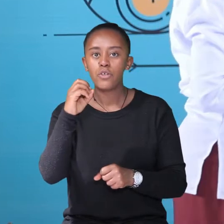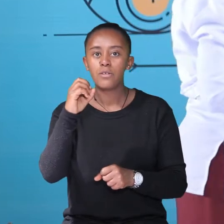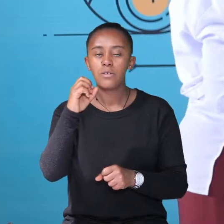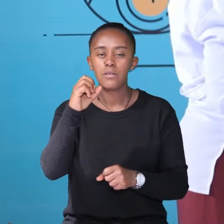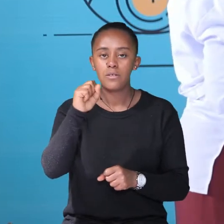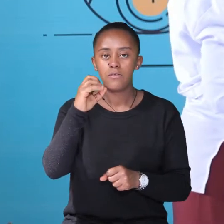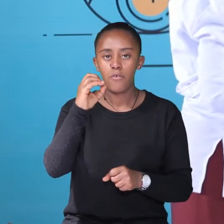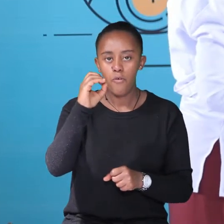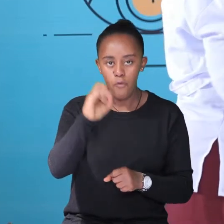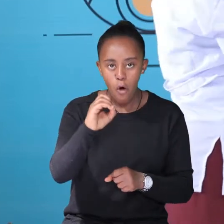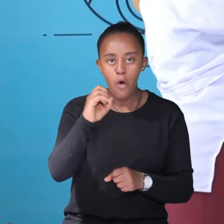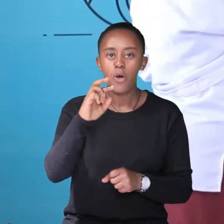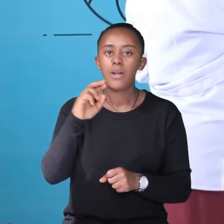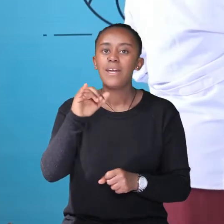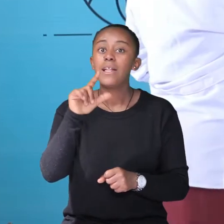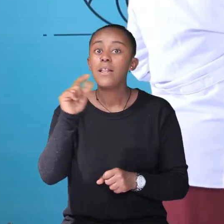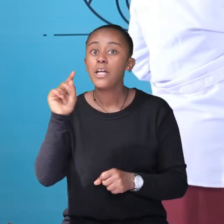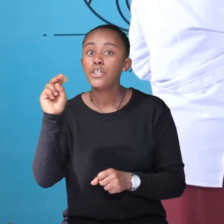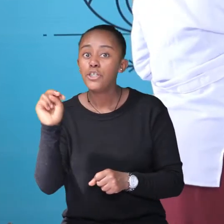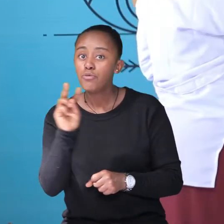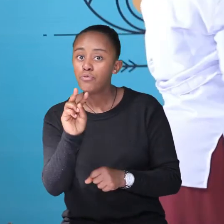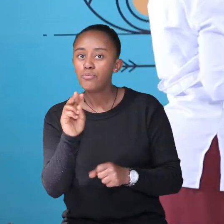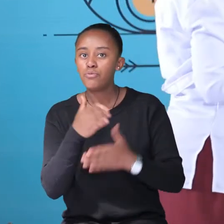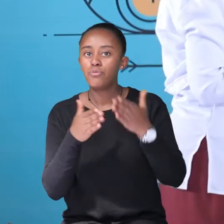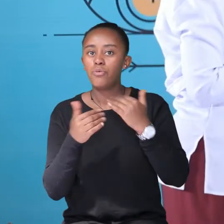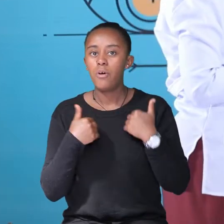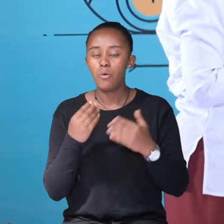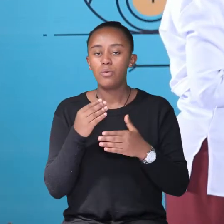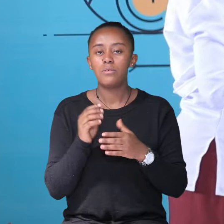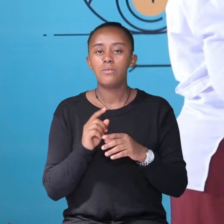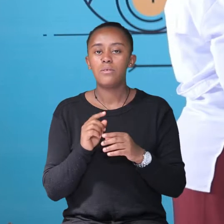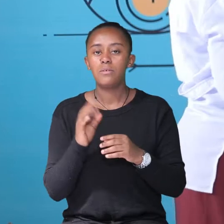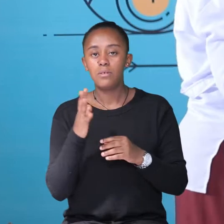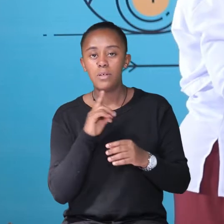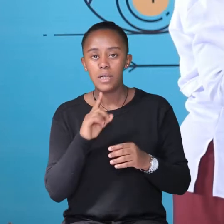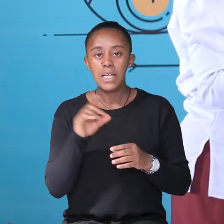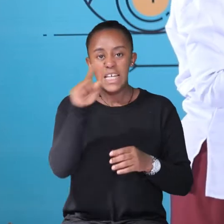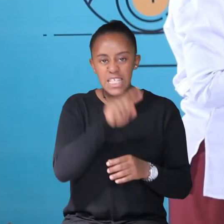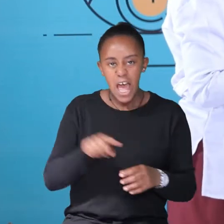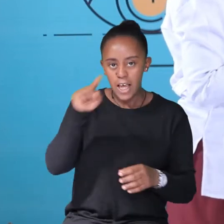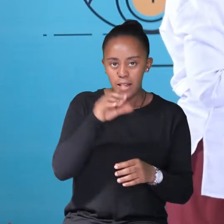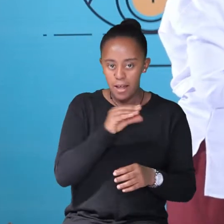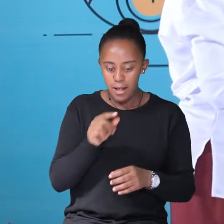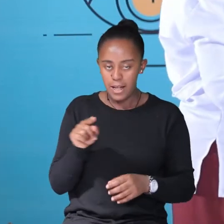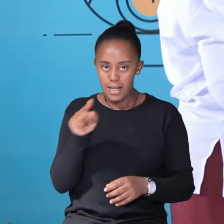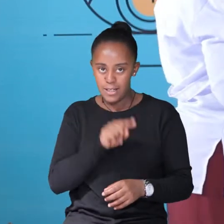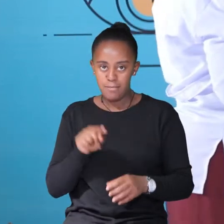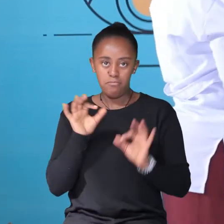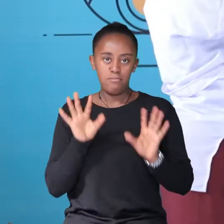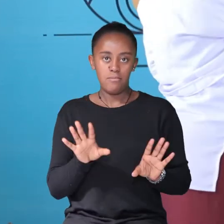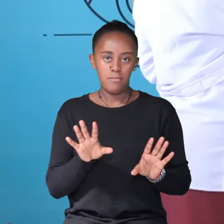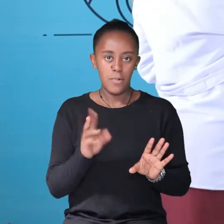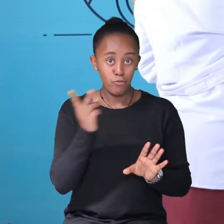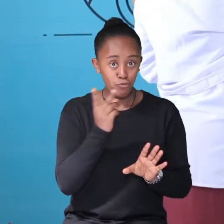of photophosphorylation. These are cyclic photophosphorylation and non-cyclic